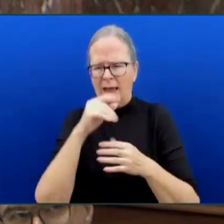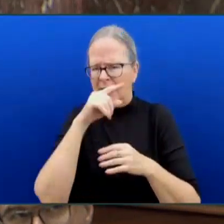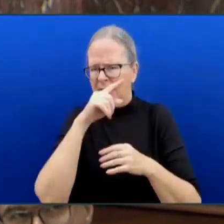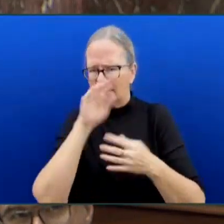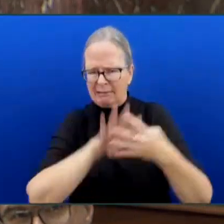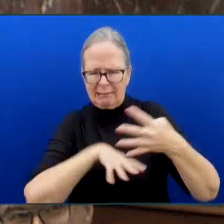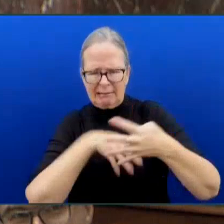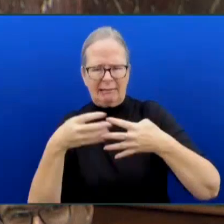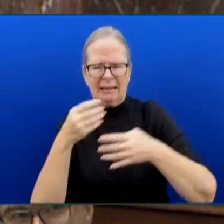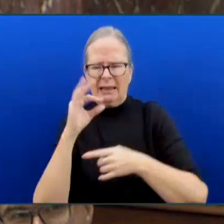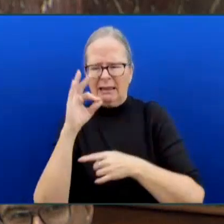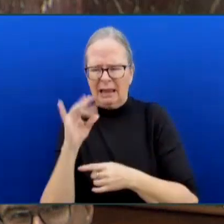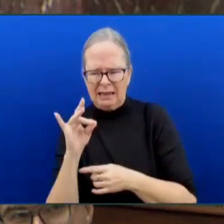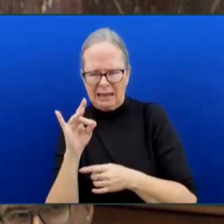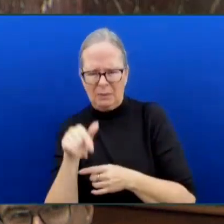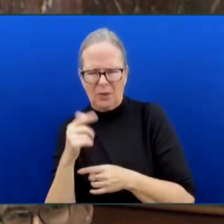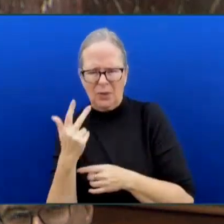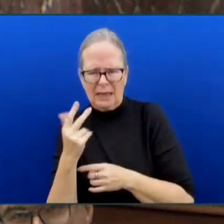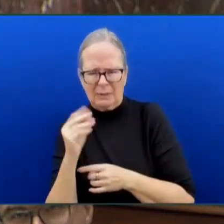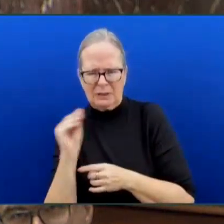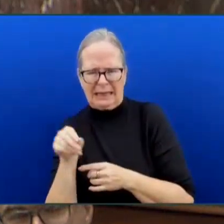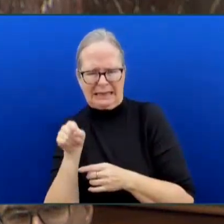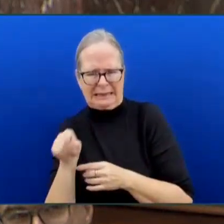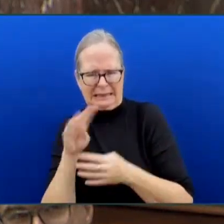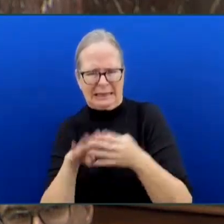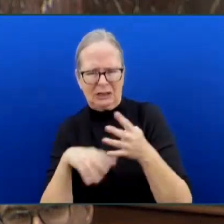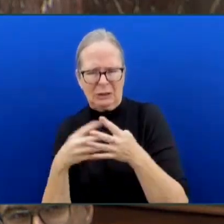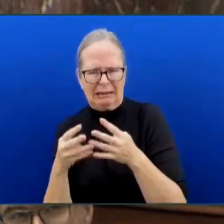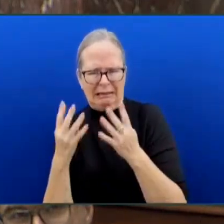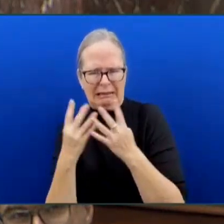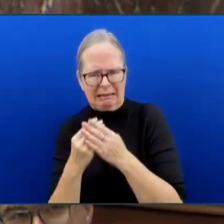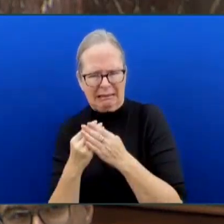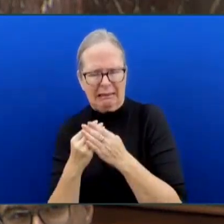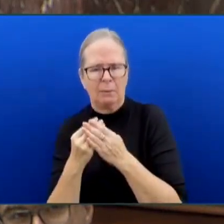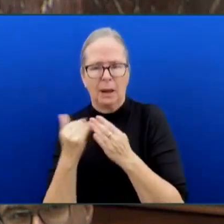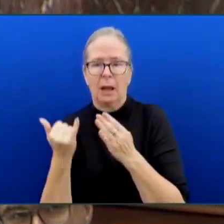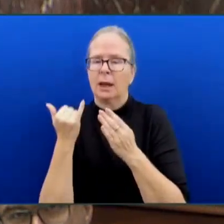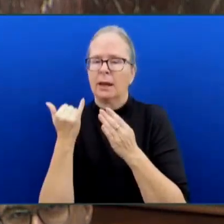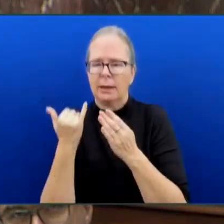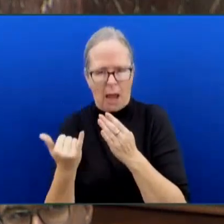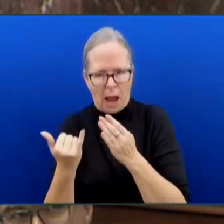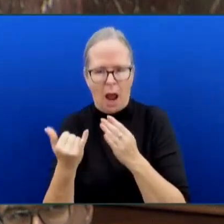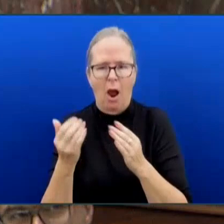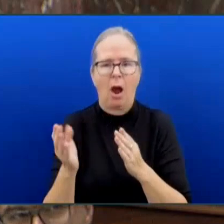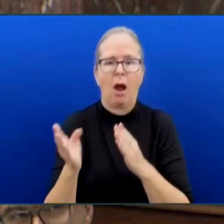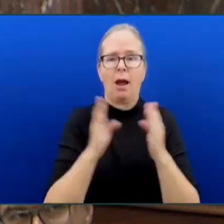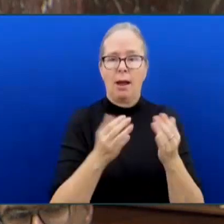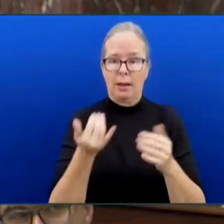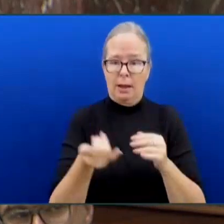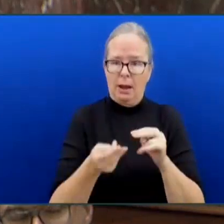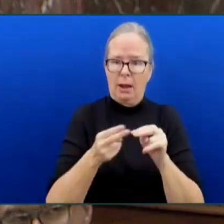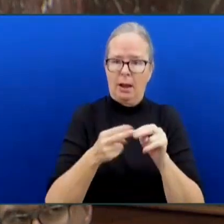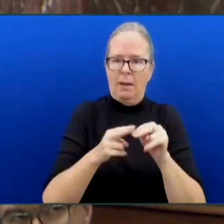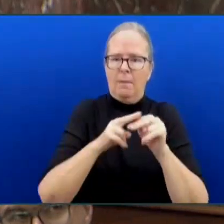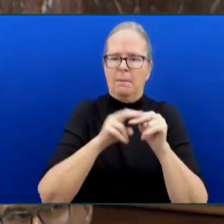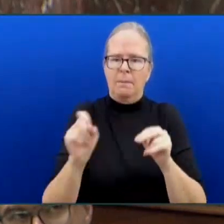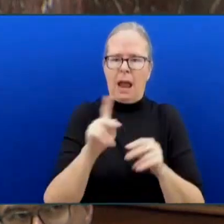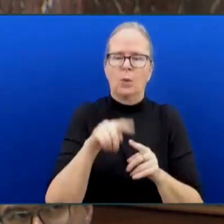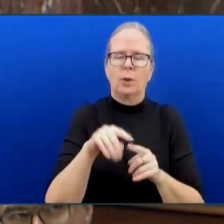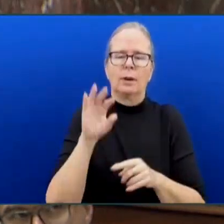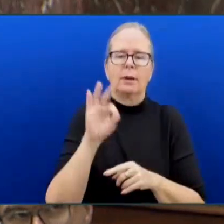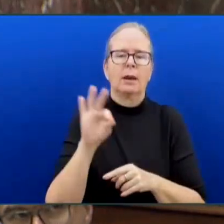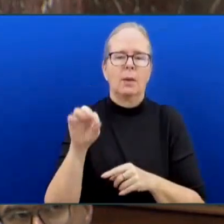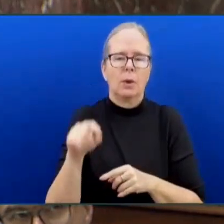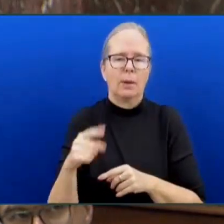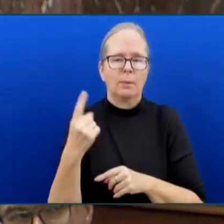that. The transportation industry across the globe, and including in Canada, air, passenger rail transportation have all suffered coming out of the